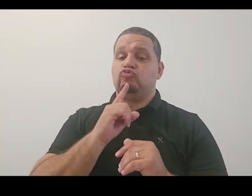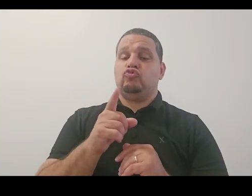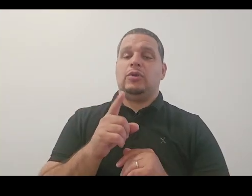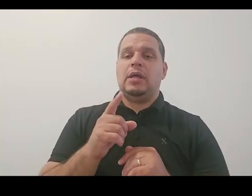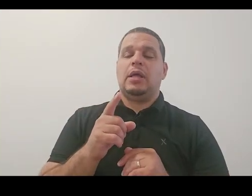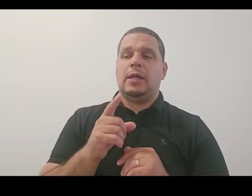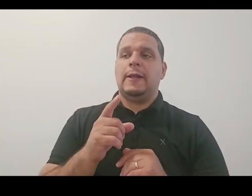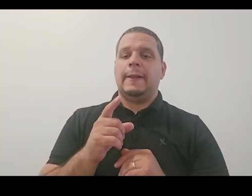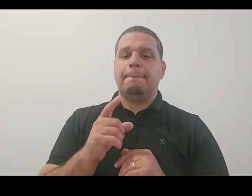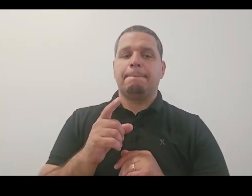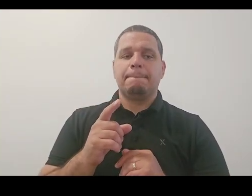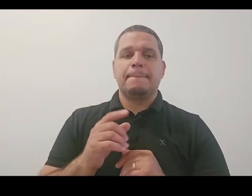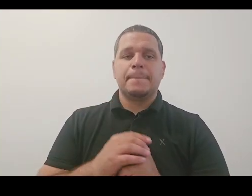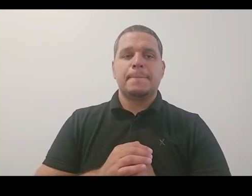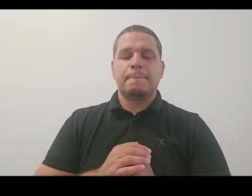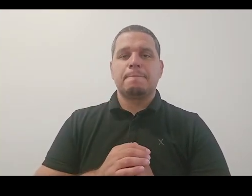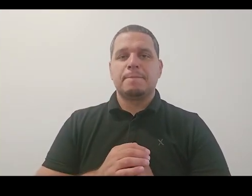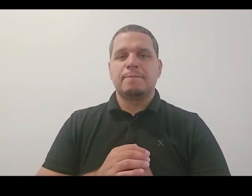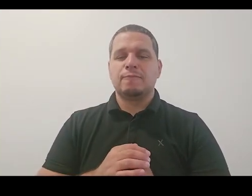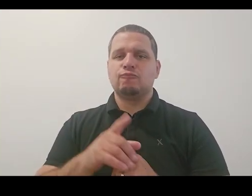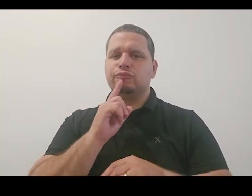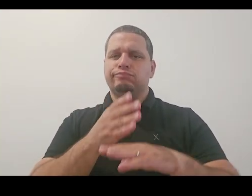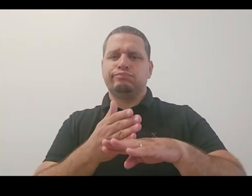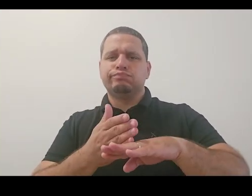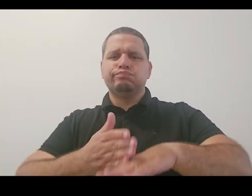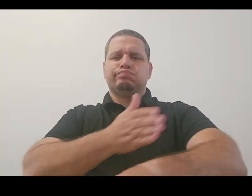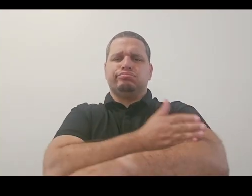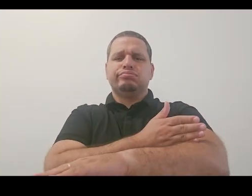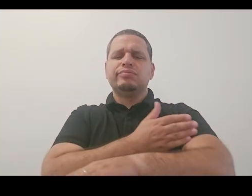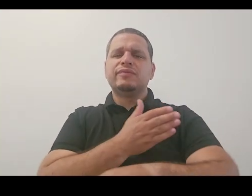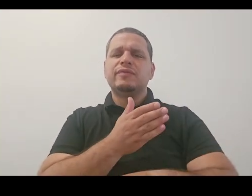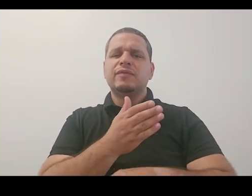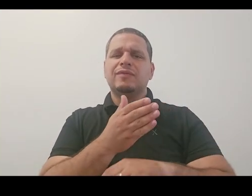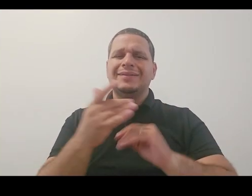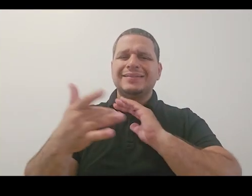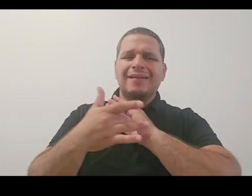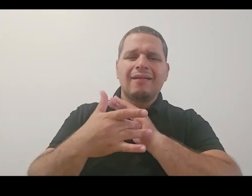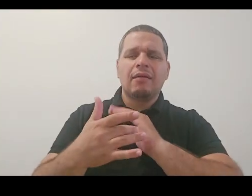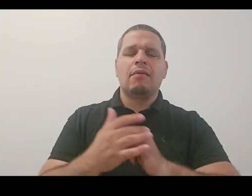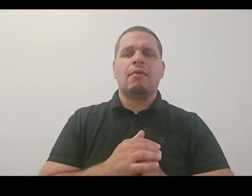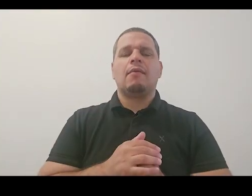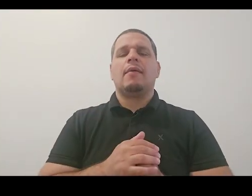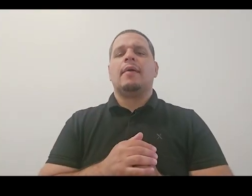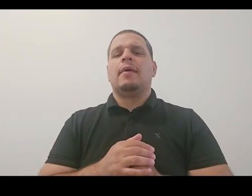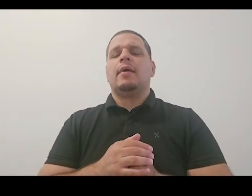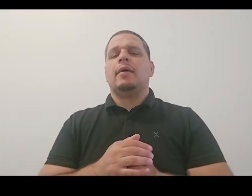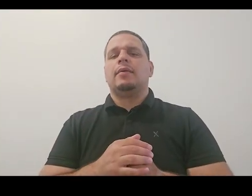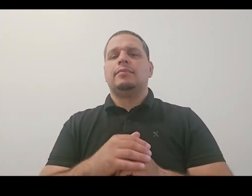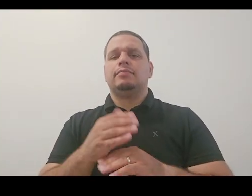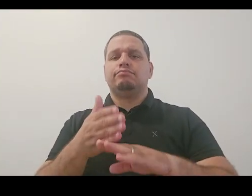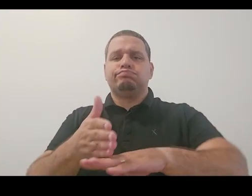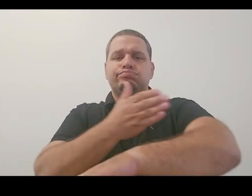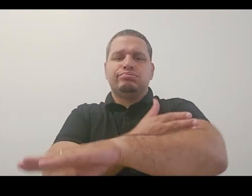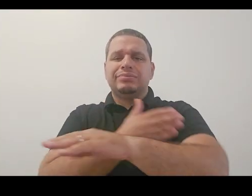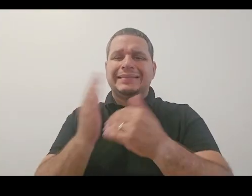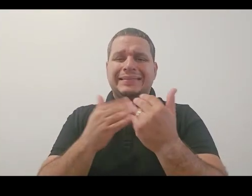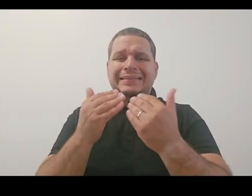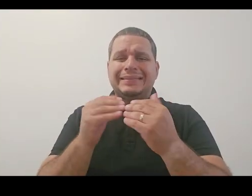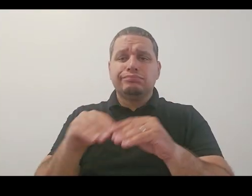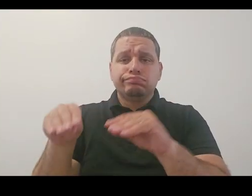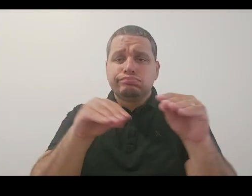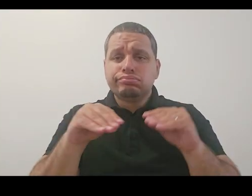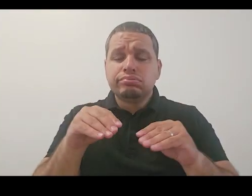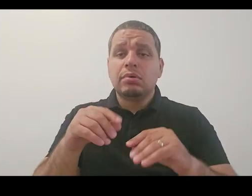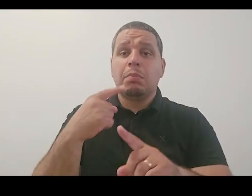im- improved, in terms of tech and affordability and I think